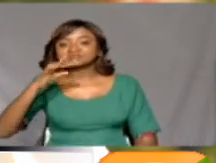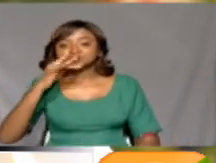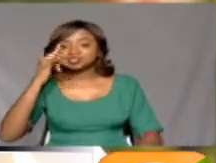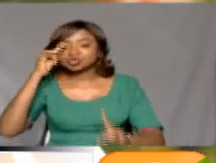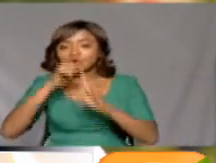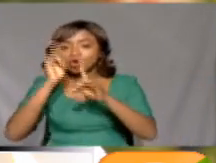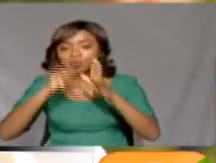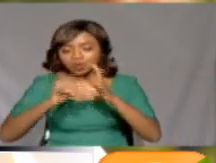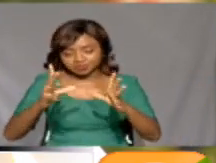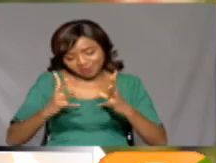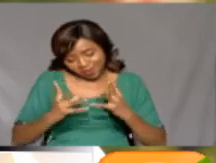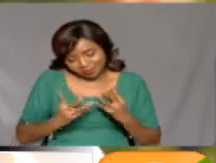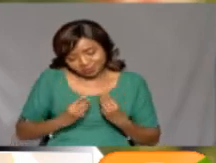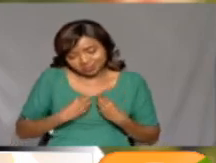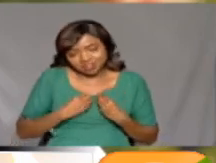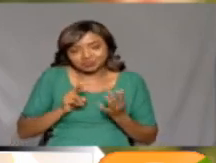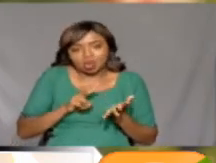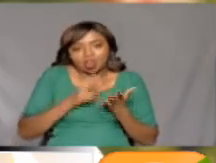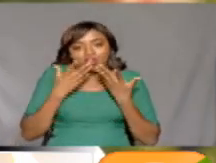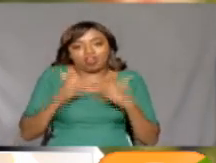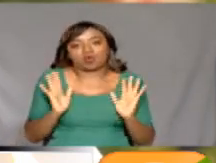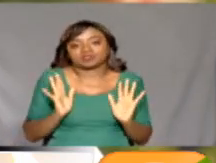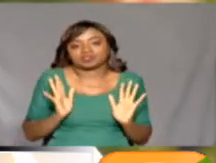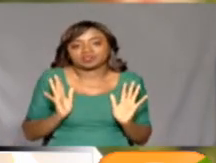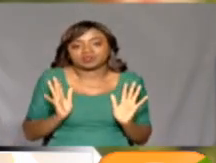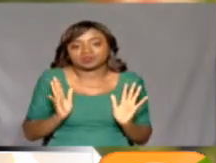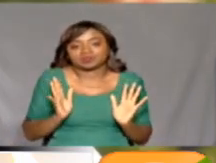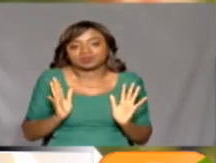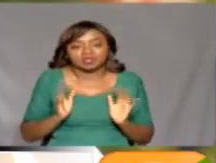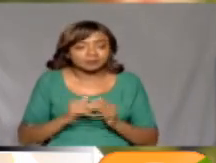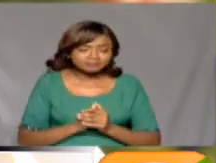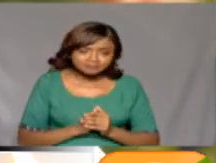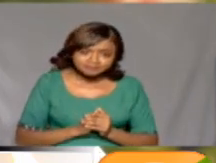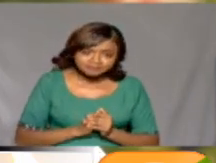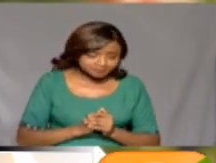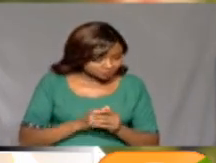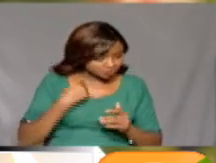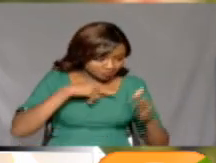went to the comptroller's office. I telephoned